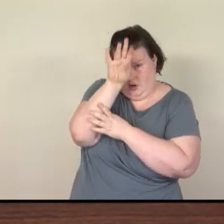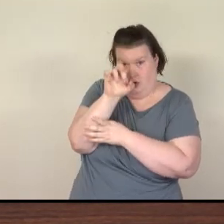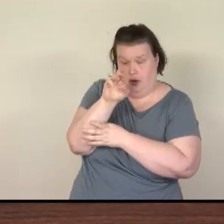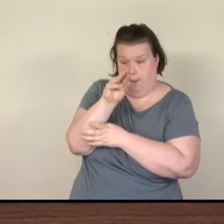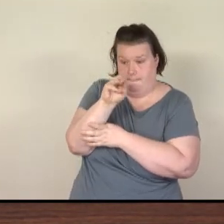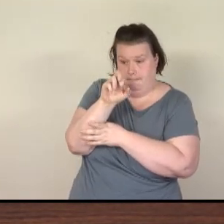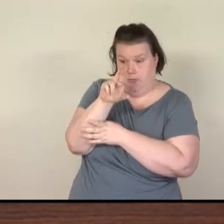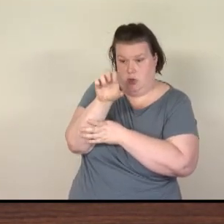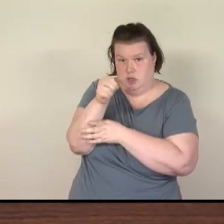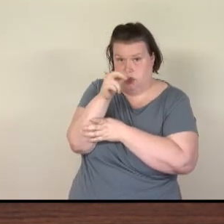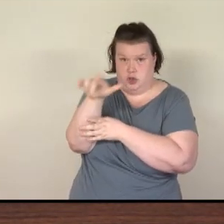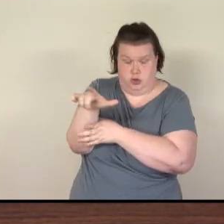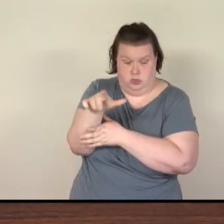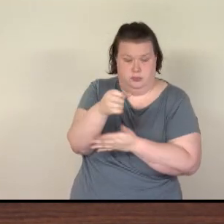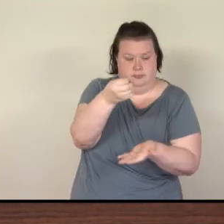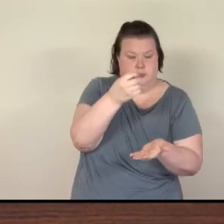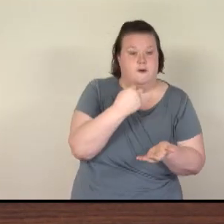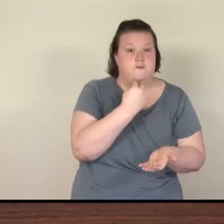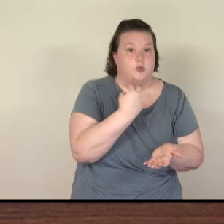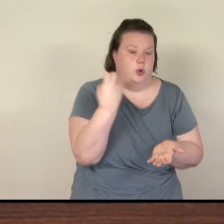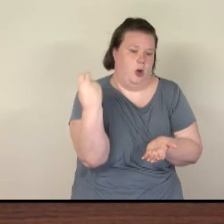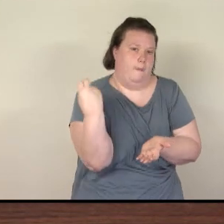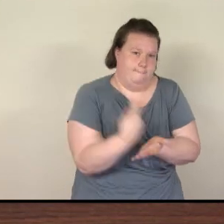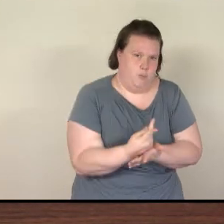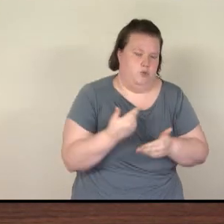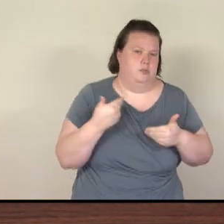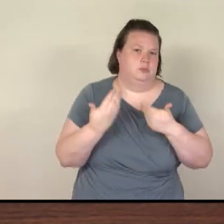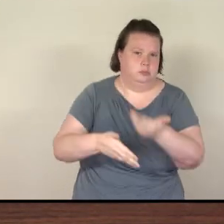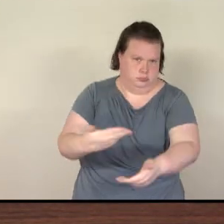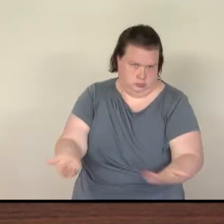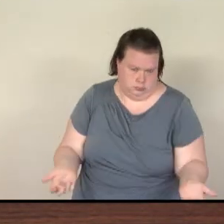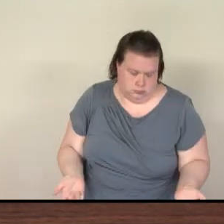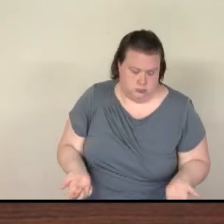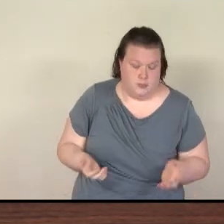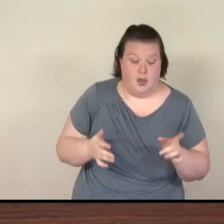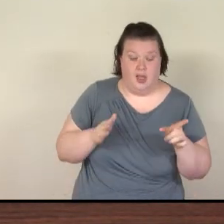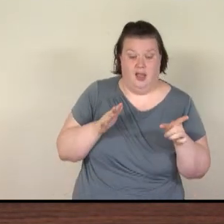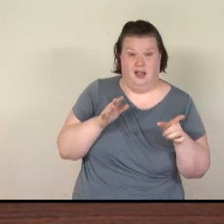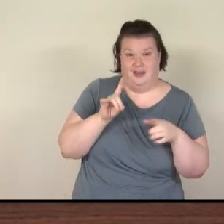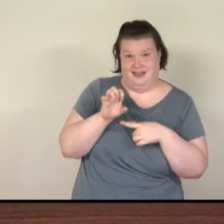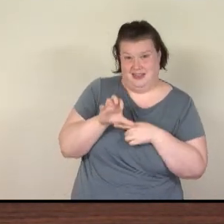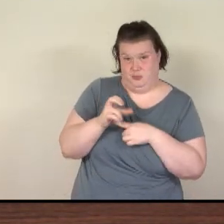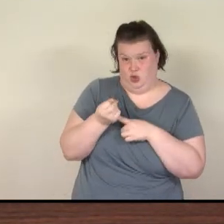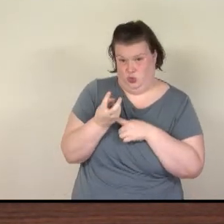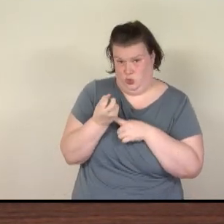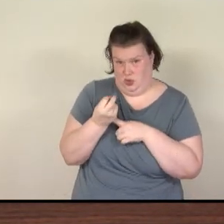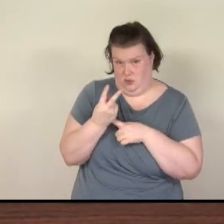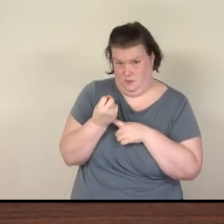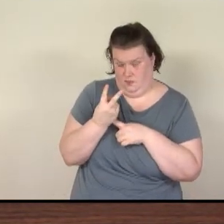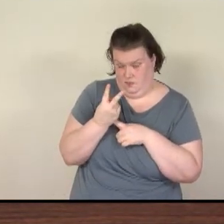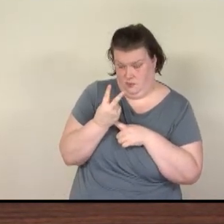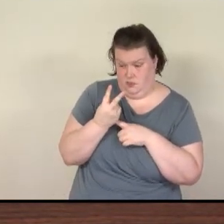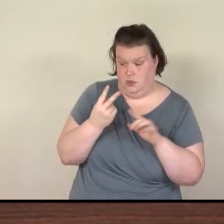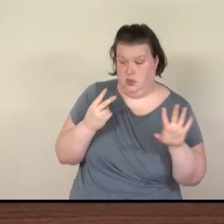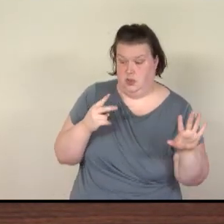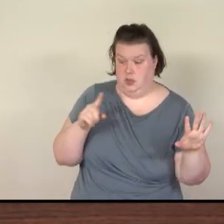then gave verbal approval for us to move forward, because the question at that point was, by the contractor, was if we pour